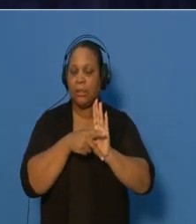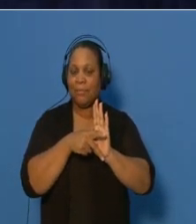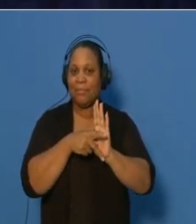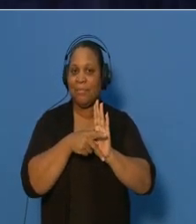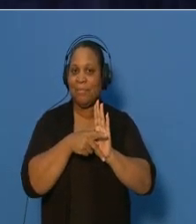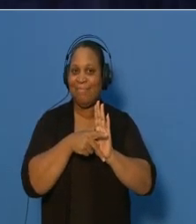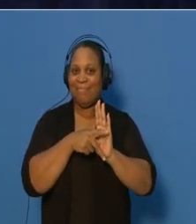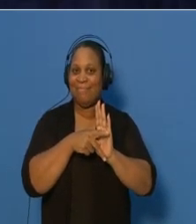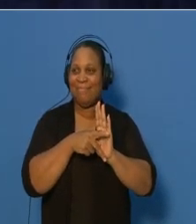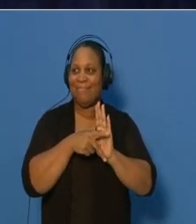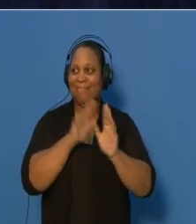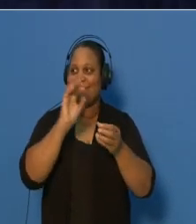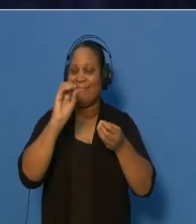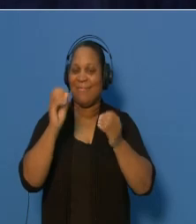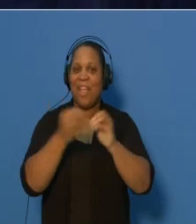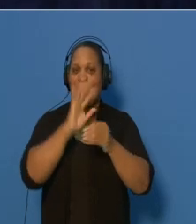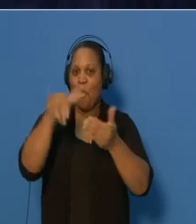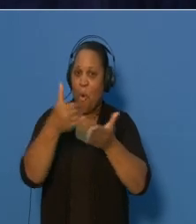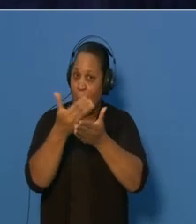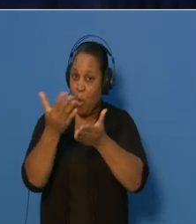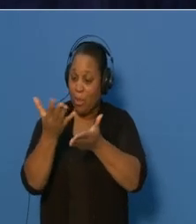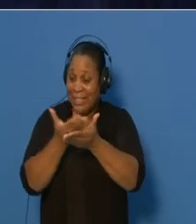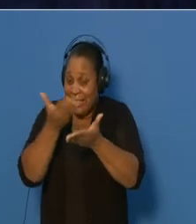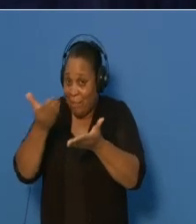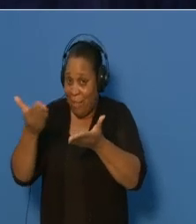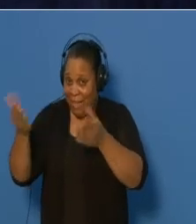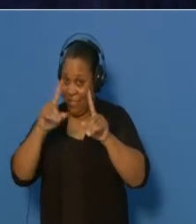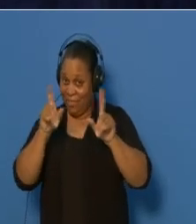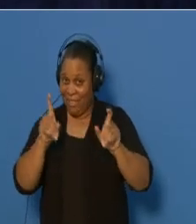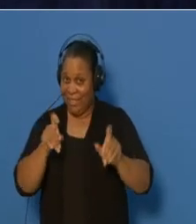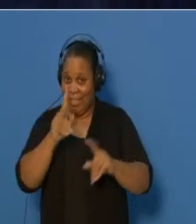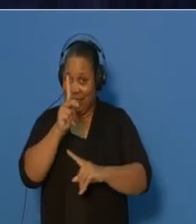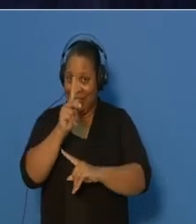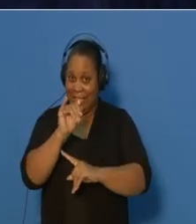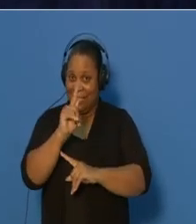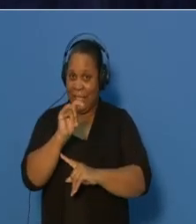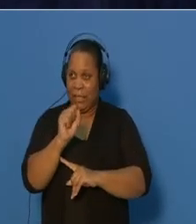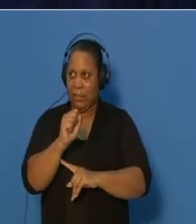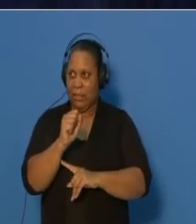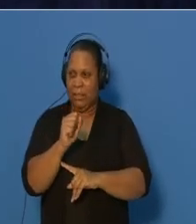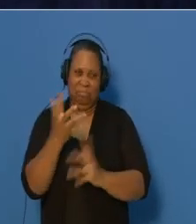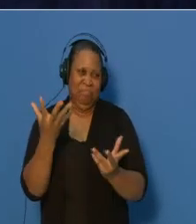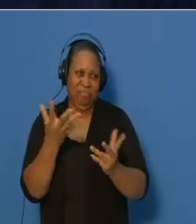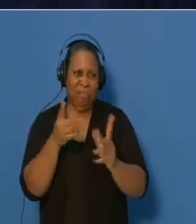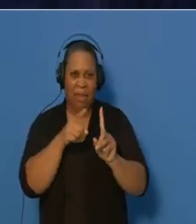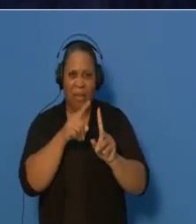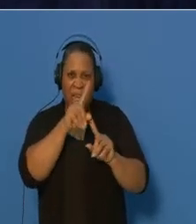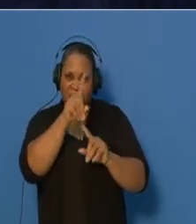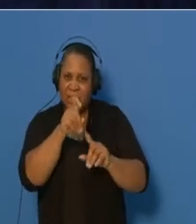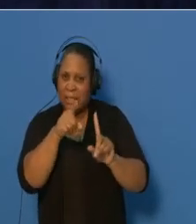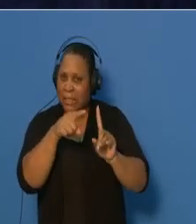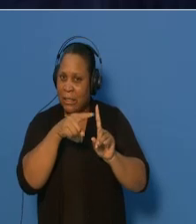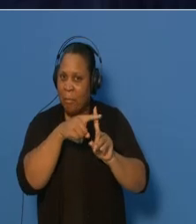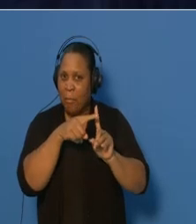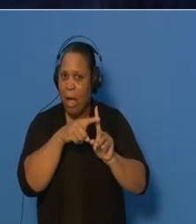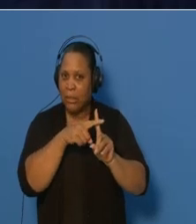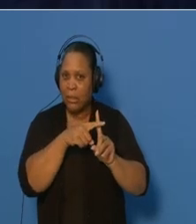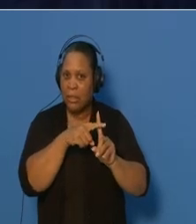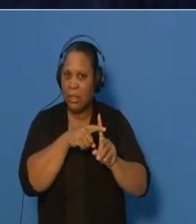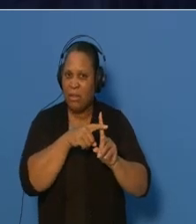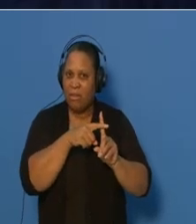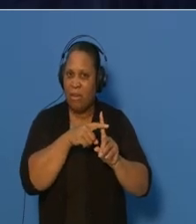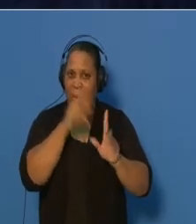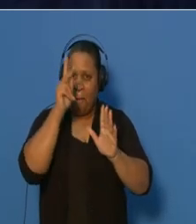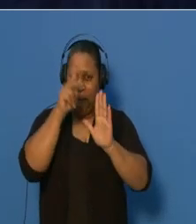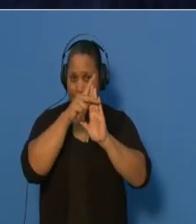number of all the supplies for the testing kits. For somebody who's tested positive, could a policy be